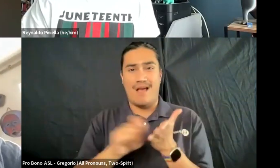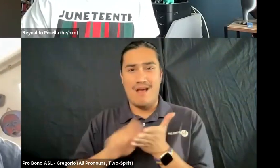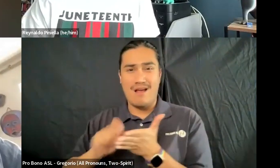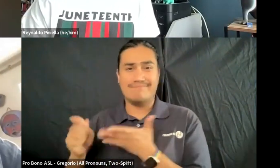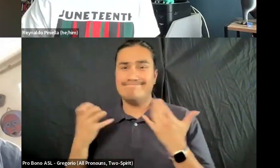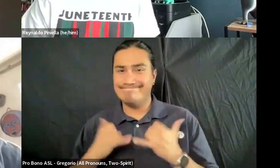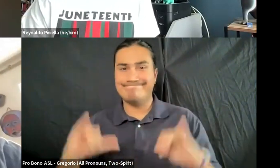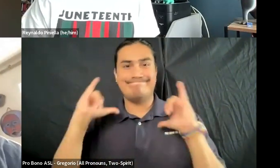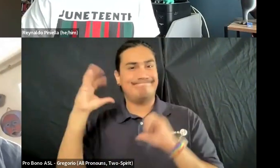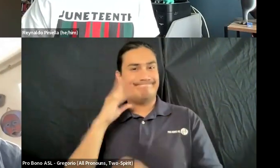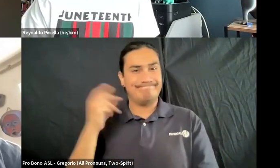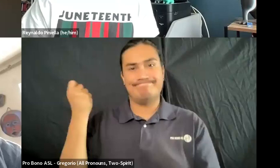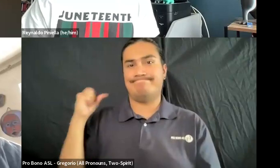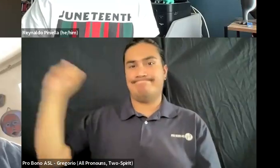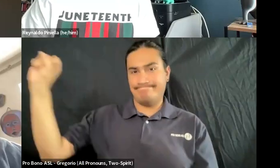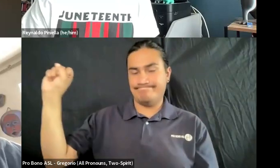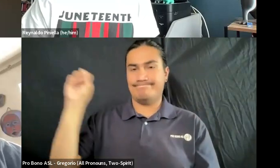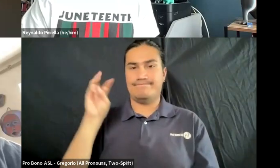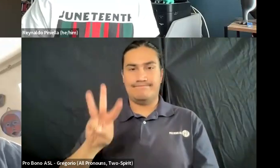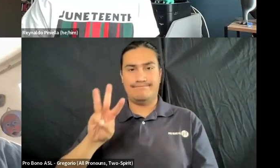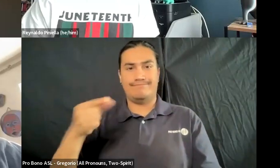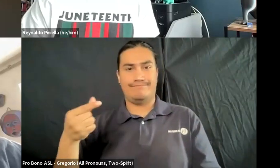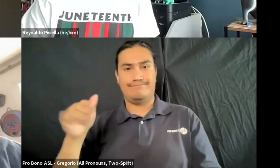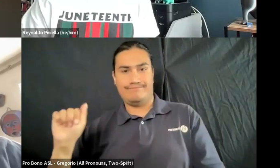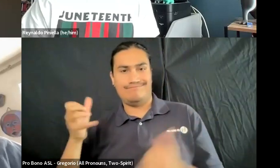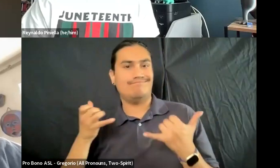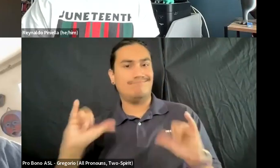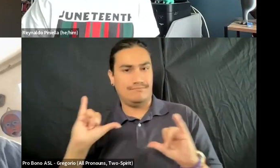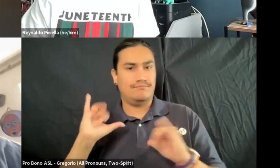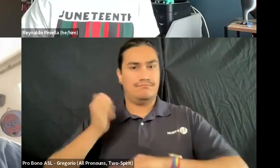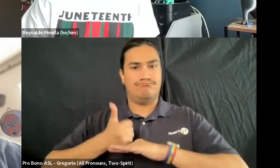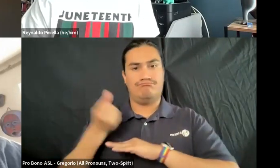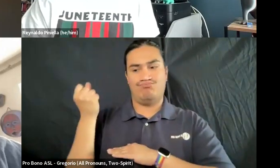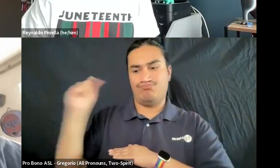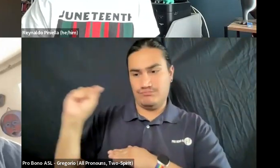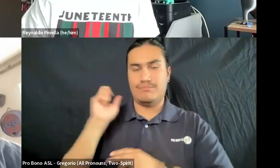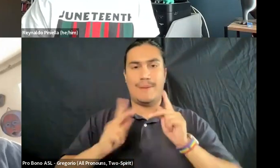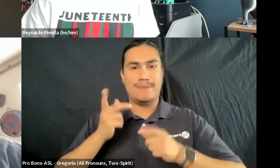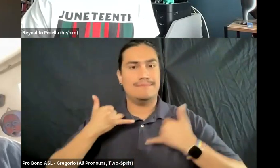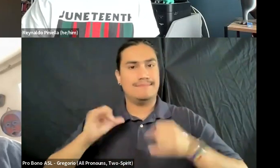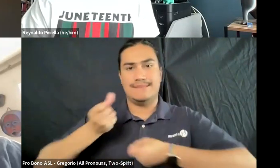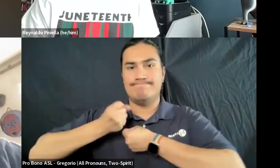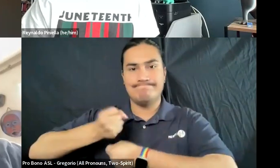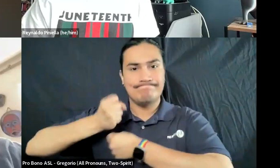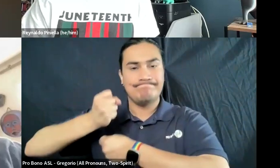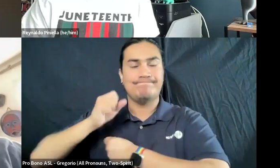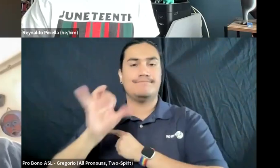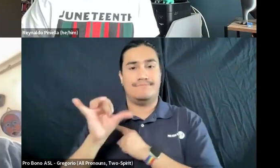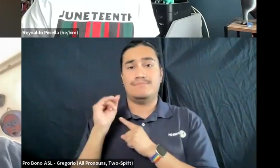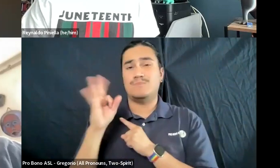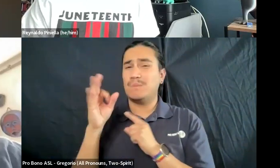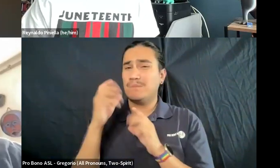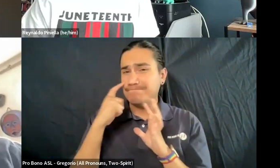still striking. The WGA is still striking and people are still picketing. So if you can and have a